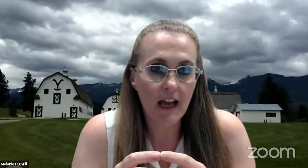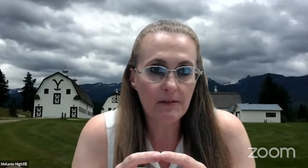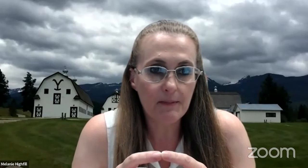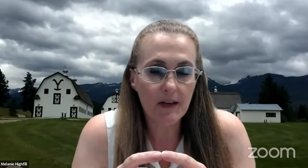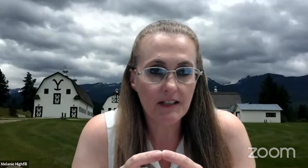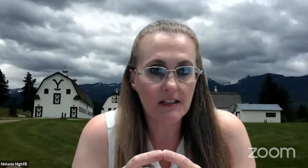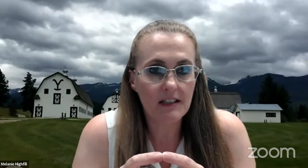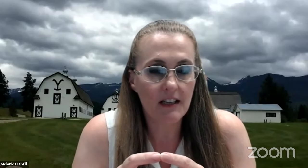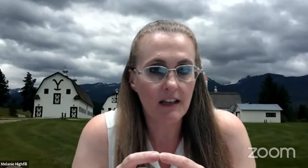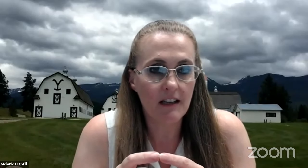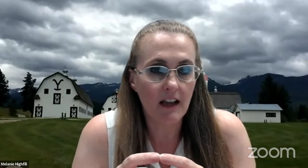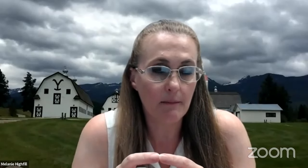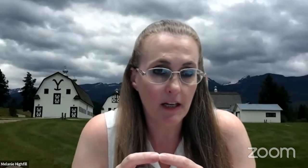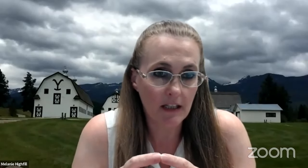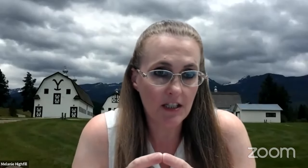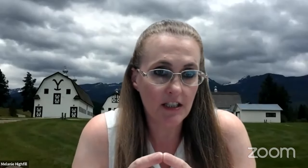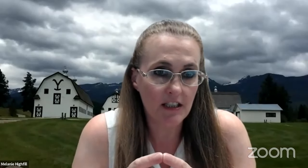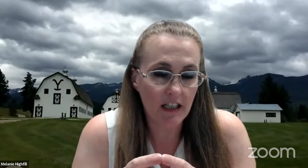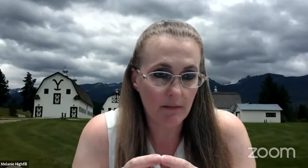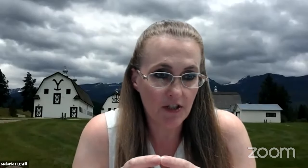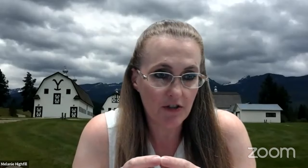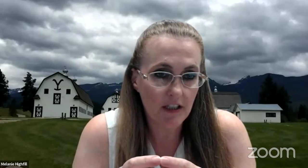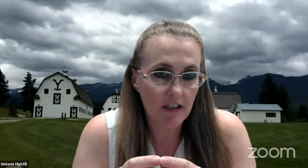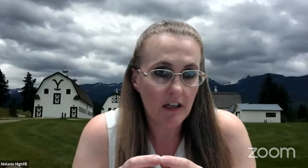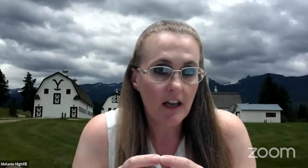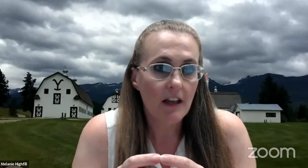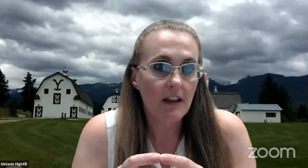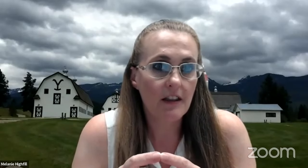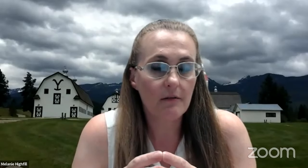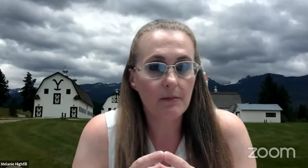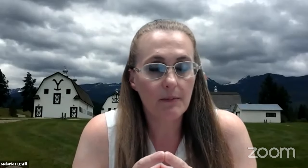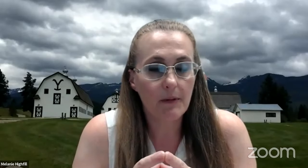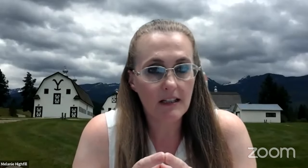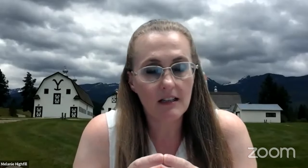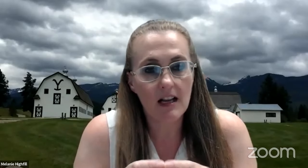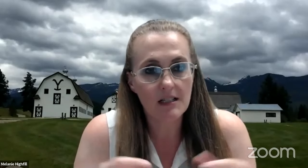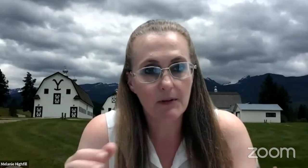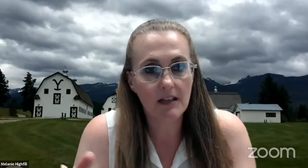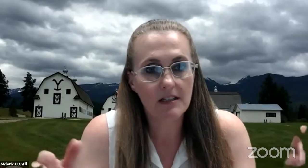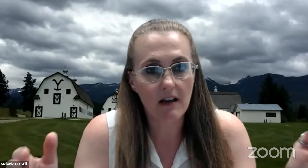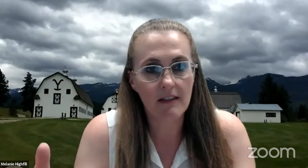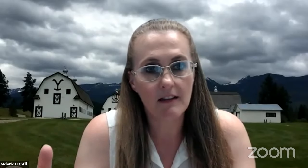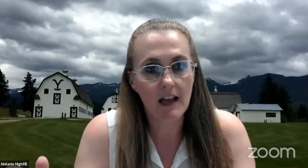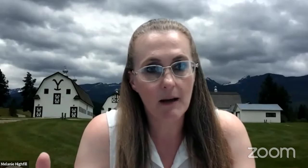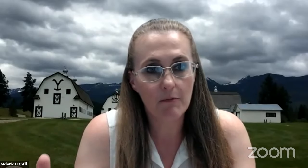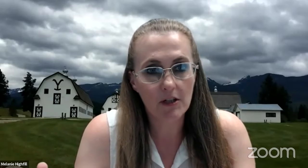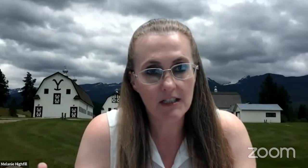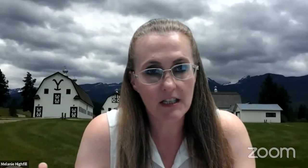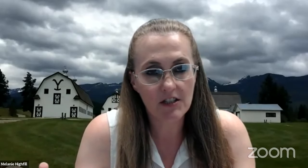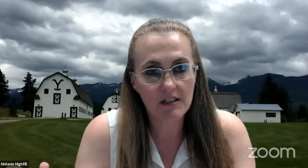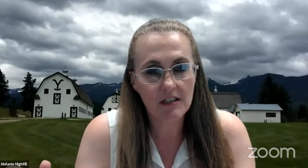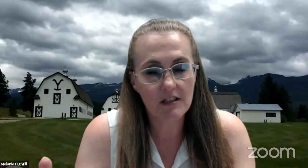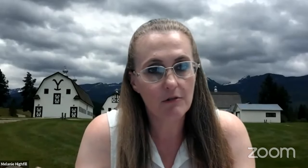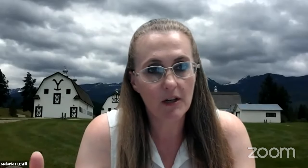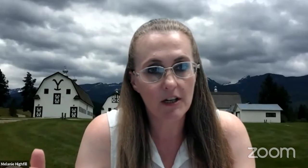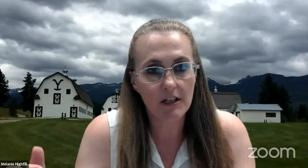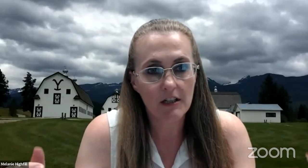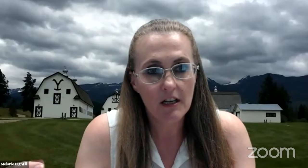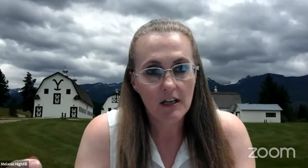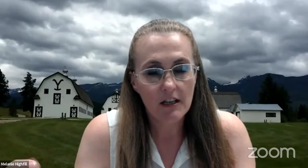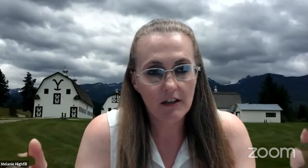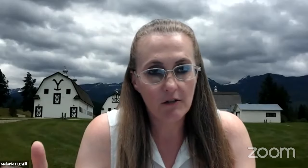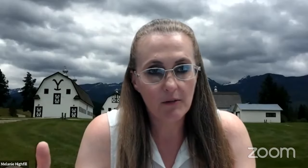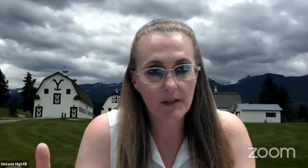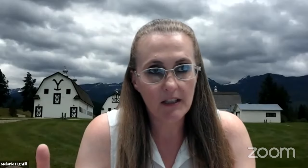For the lab spaces in like biology and chemistry, there will be plexiglass placed on the lab workstations to